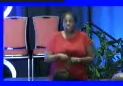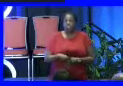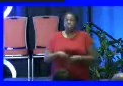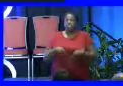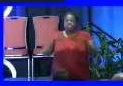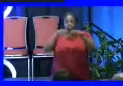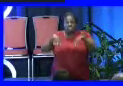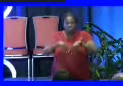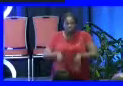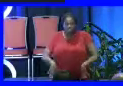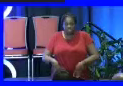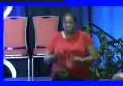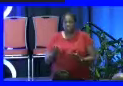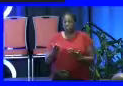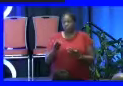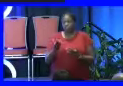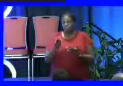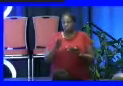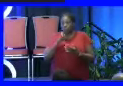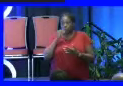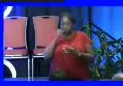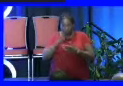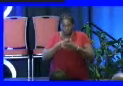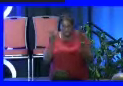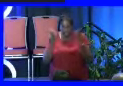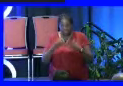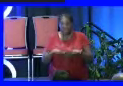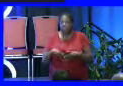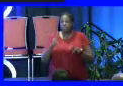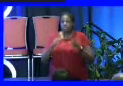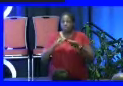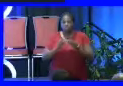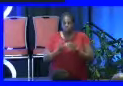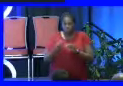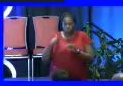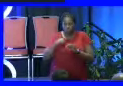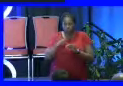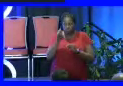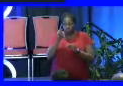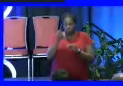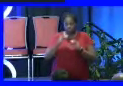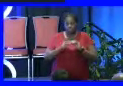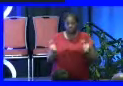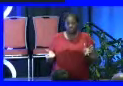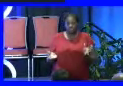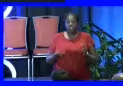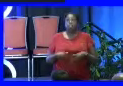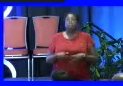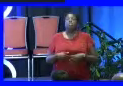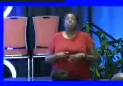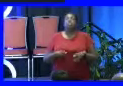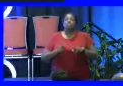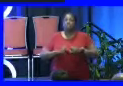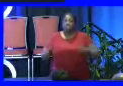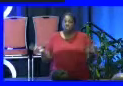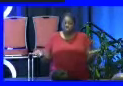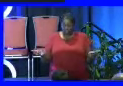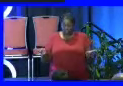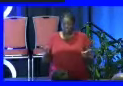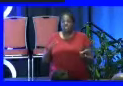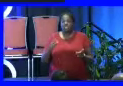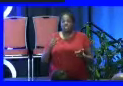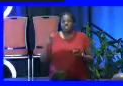tiering. So when we look at our homelessness population, we understand, through different data